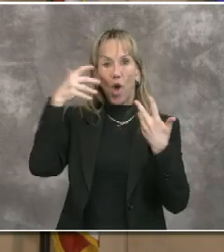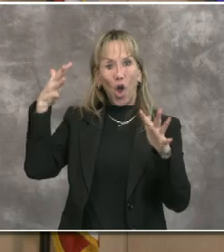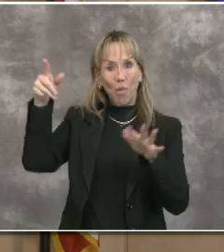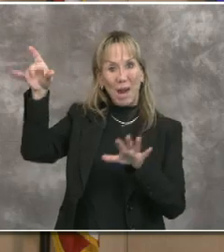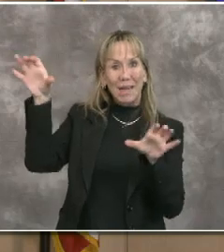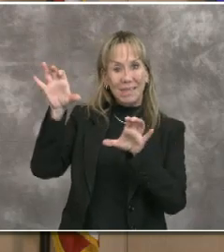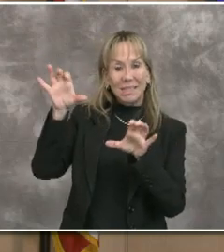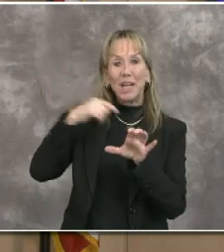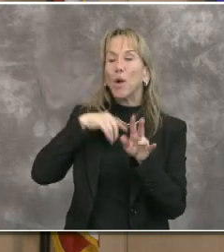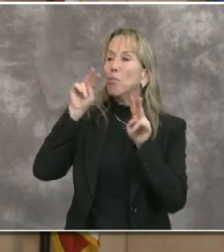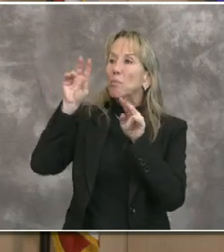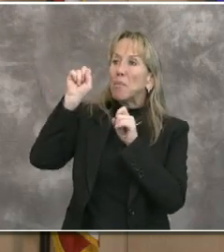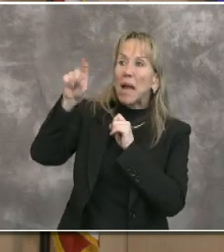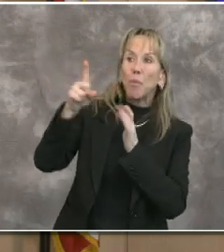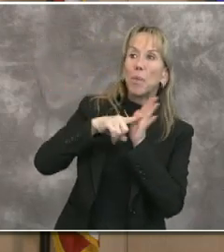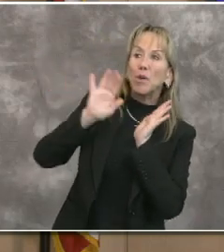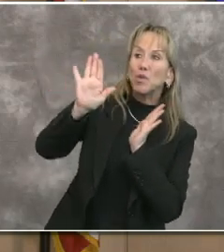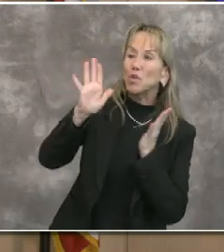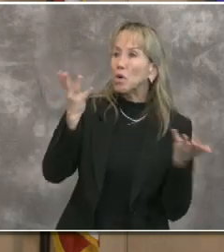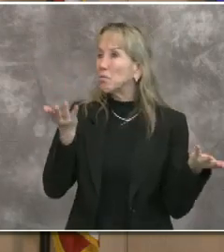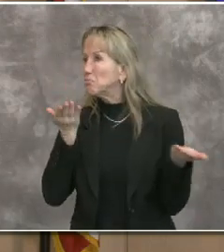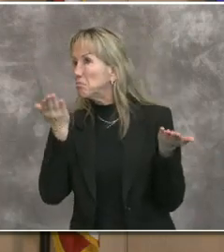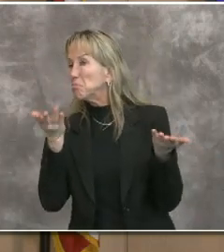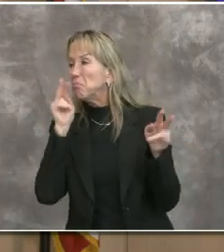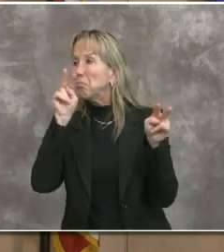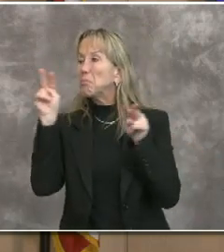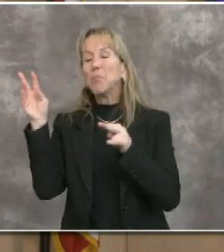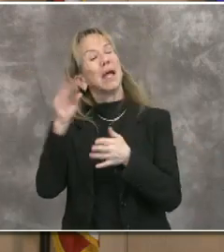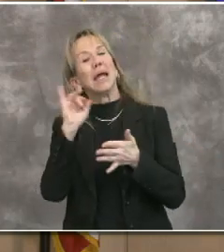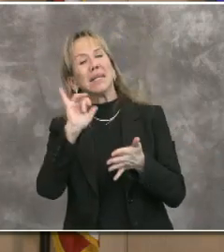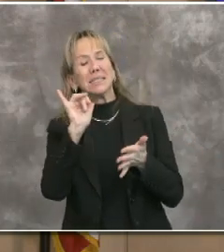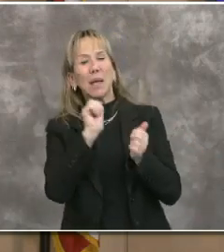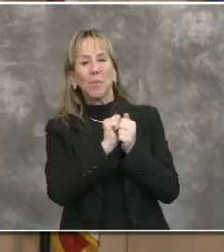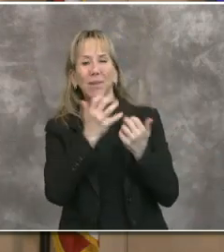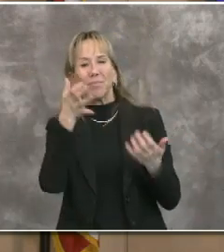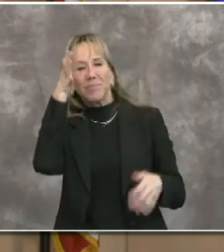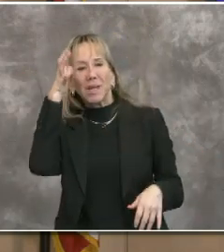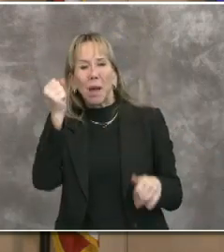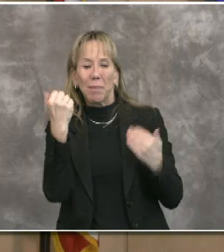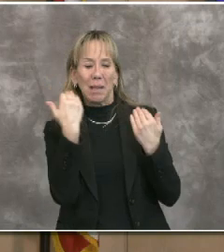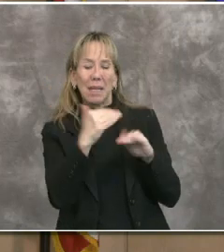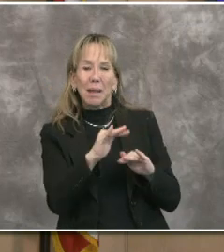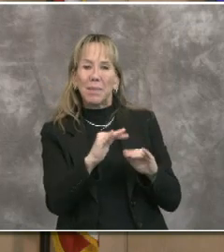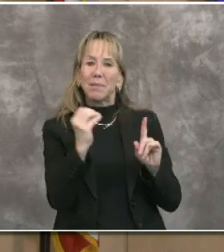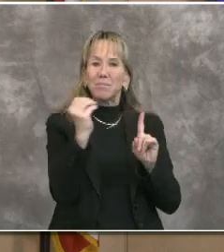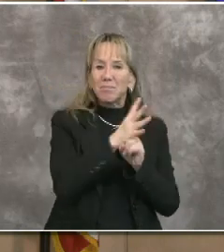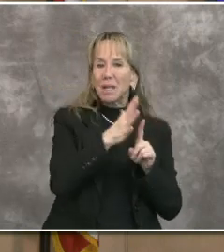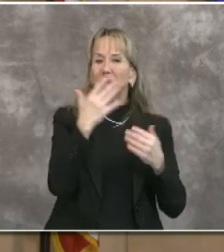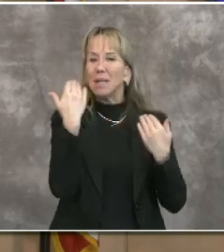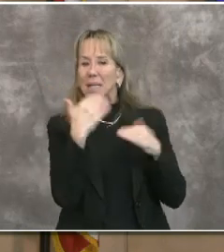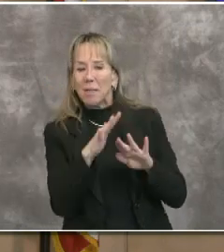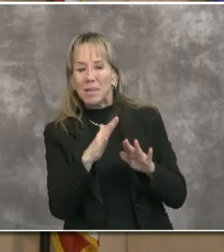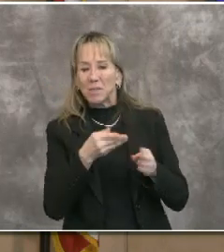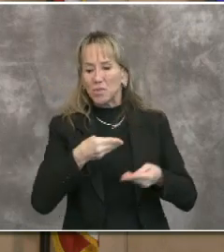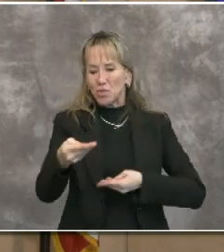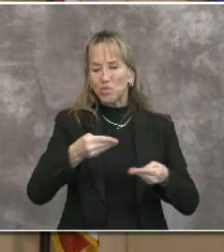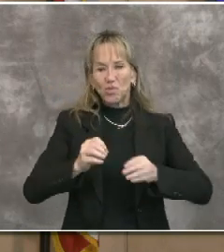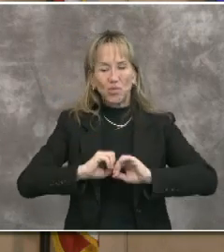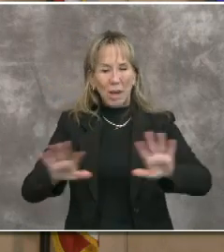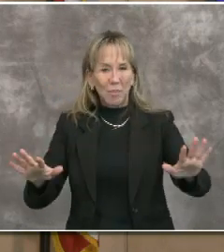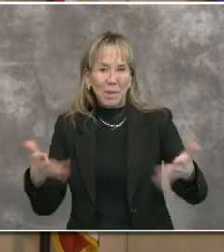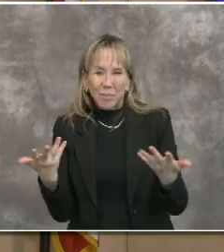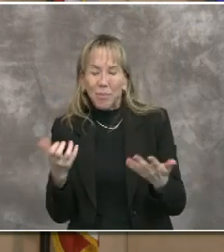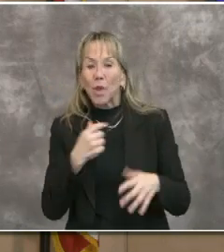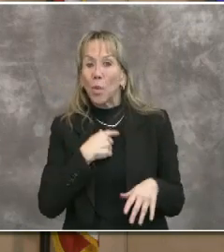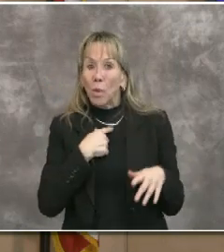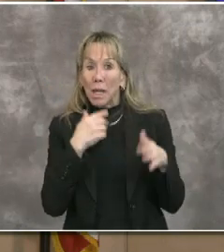what some of their best practices are, along with applying some common sense things you would do to limit exposure, to limit transmission. And so we expect the